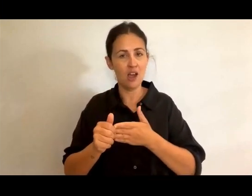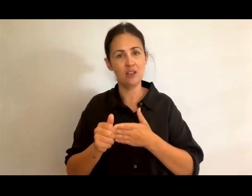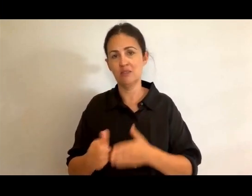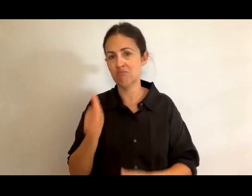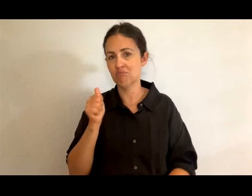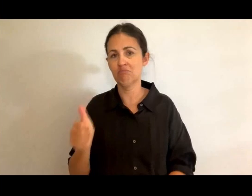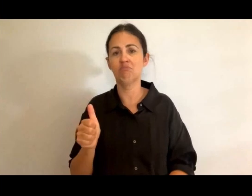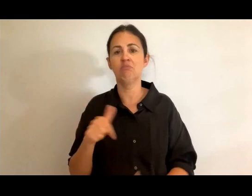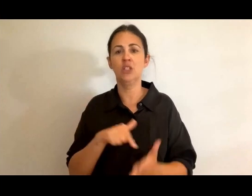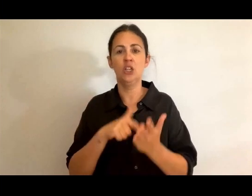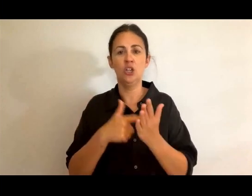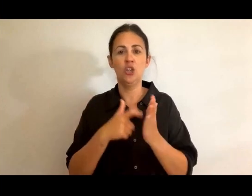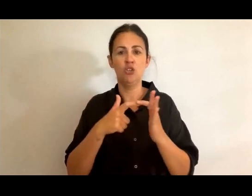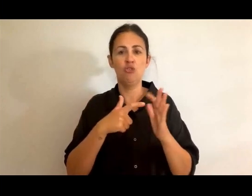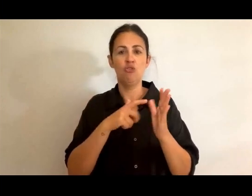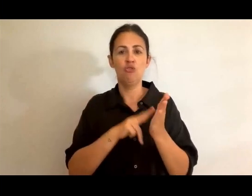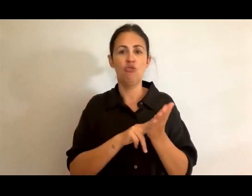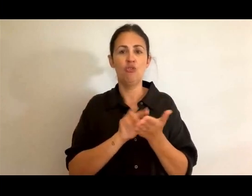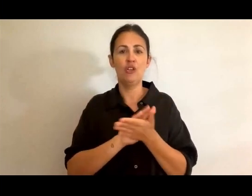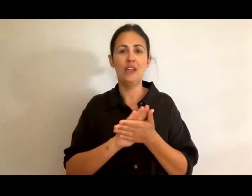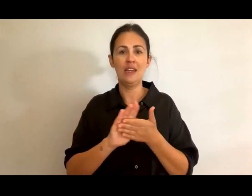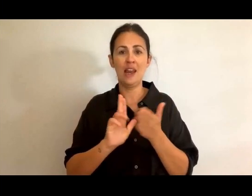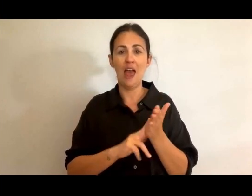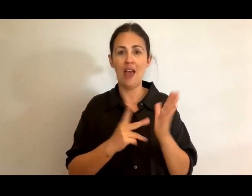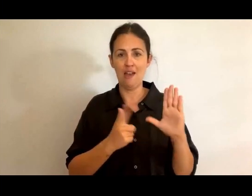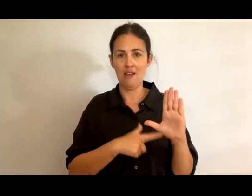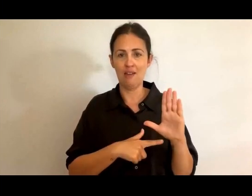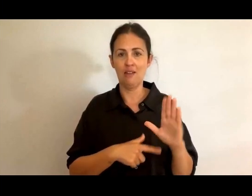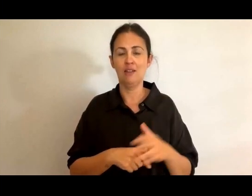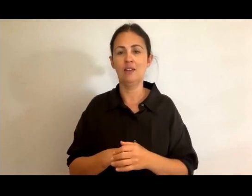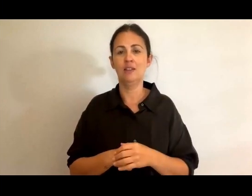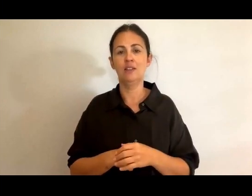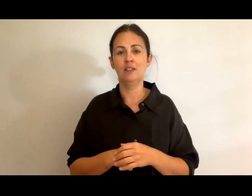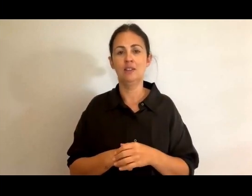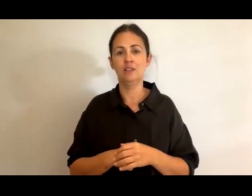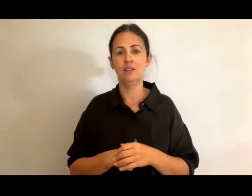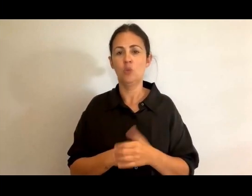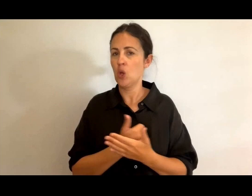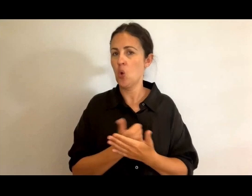again, the printmaker's assistant, just running with the project.